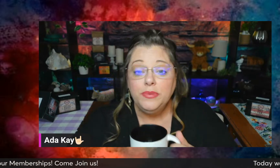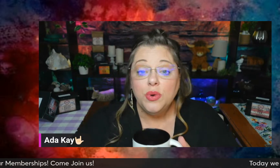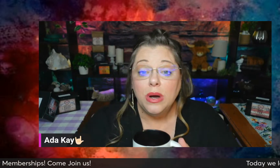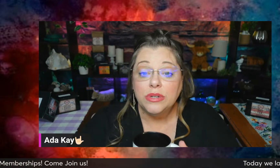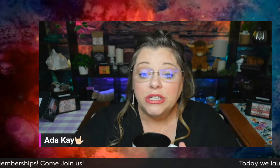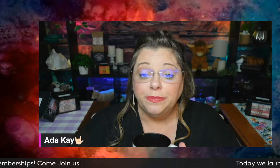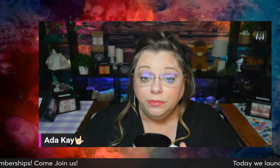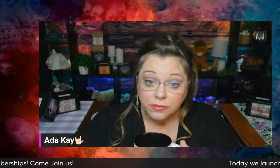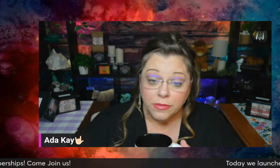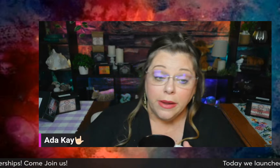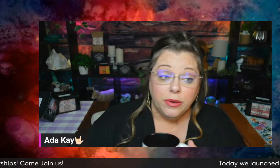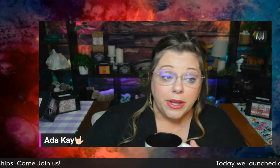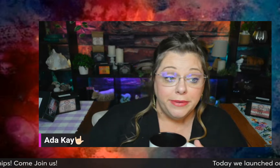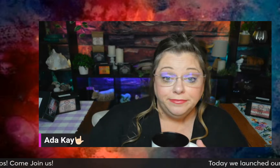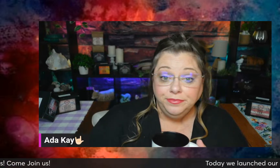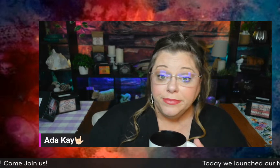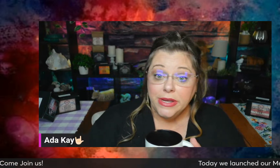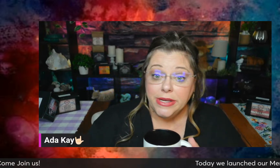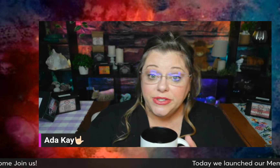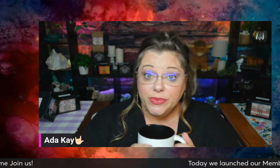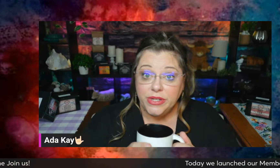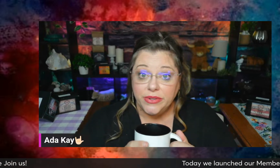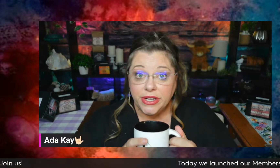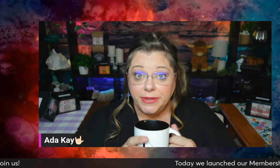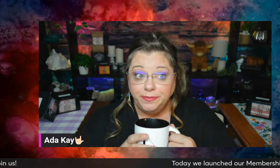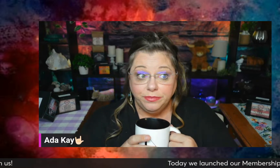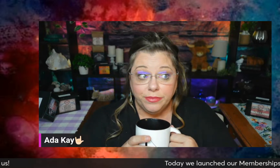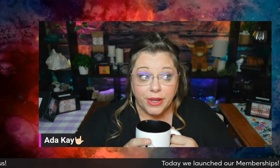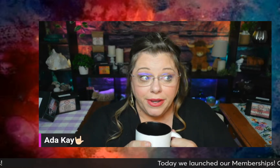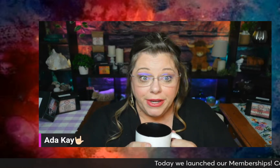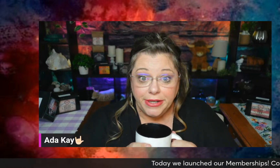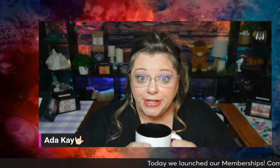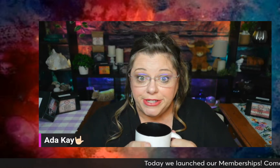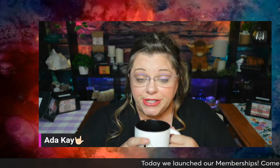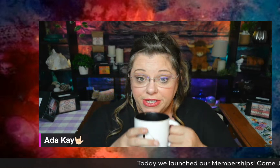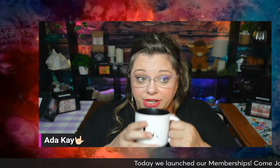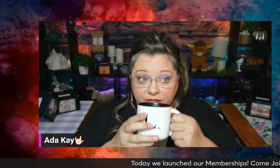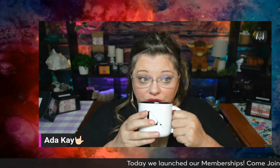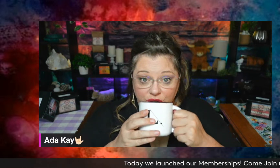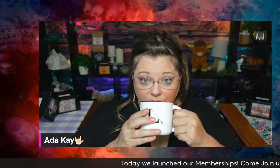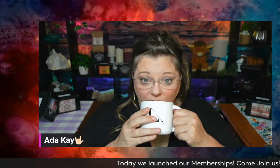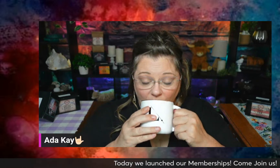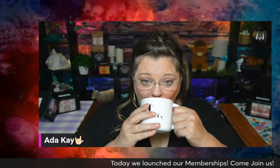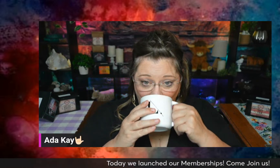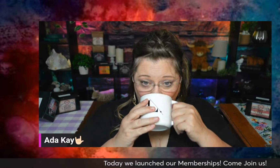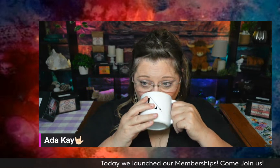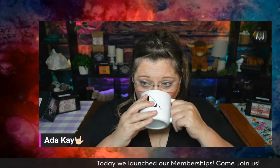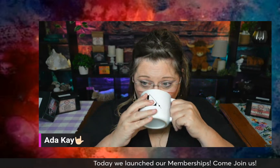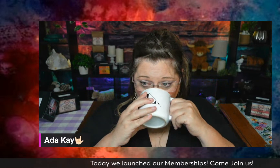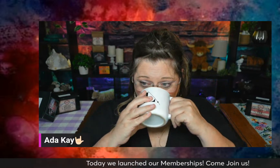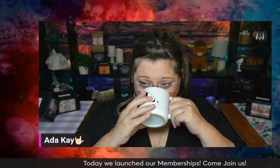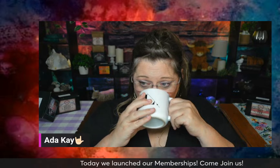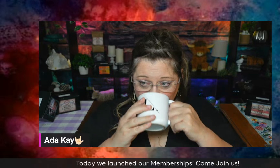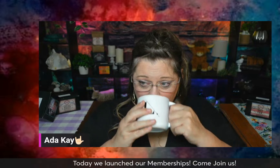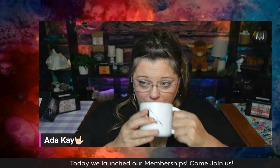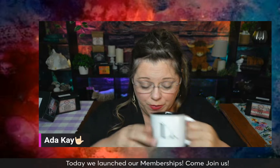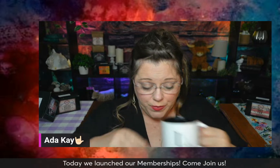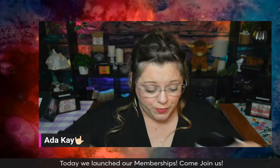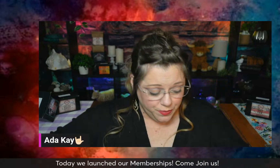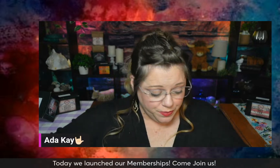Oh, I'm 2 hours in. Okay. He had some Delta and HTC in his system.